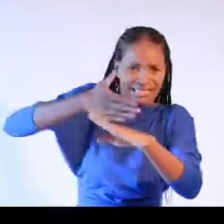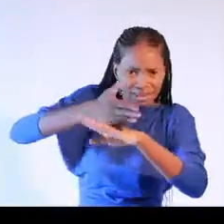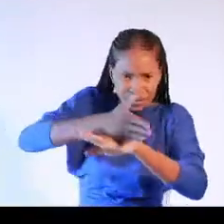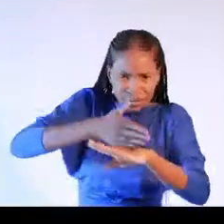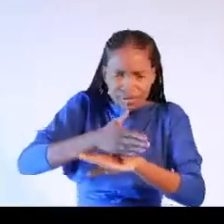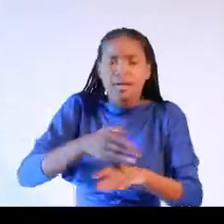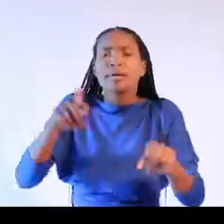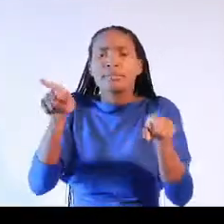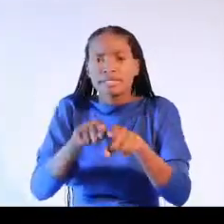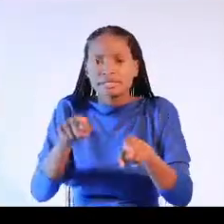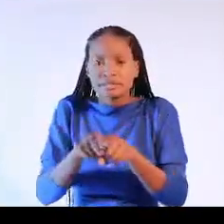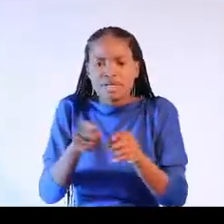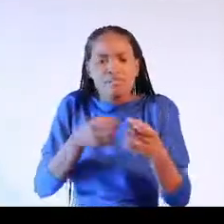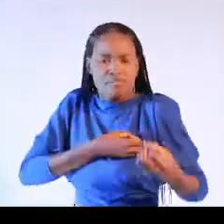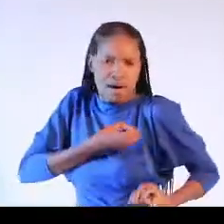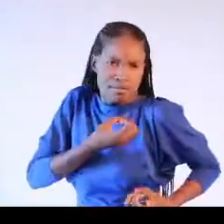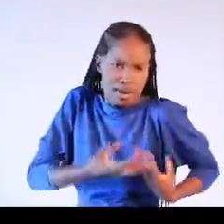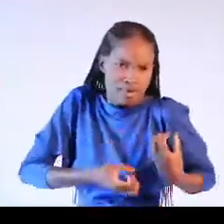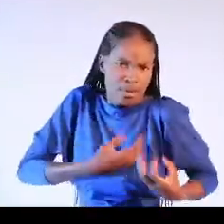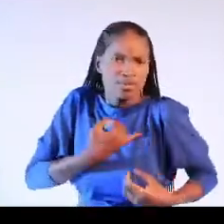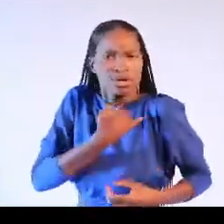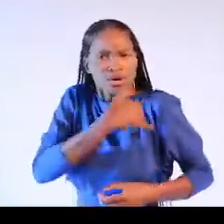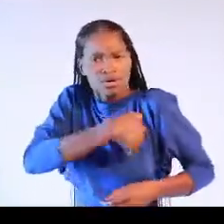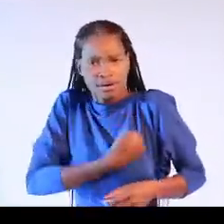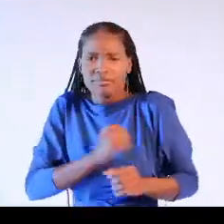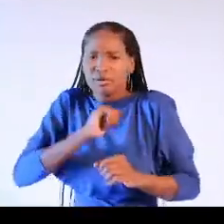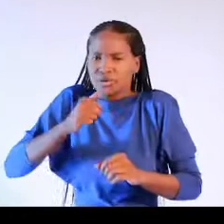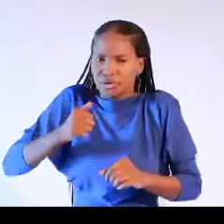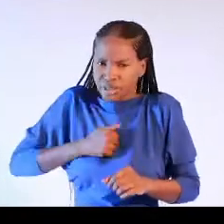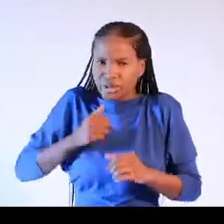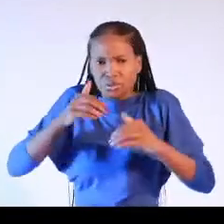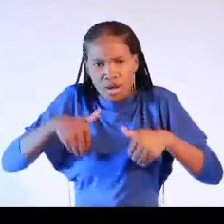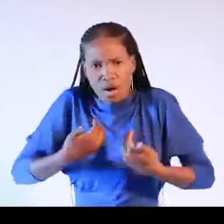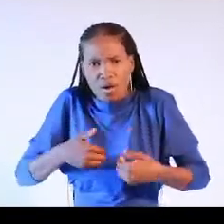but also to express our daily life in a creative way.